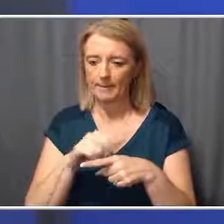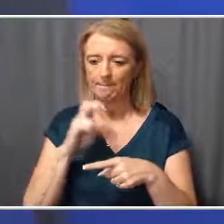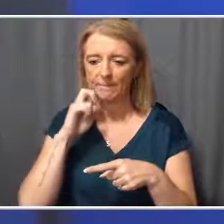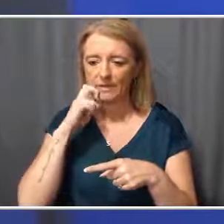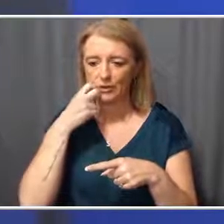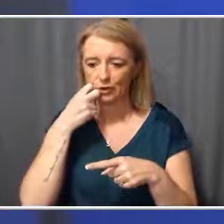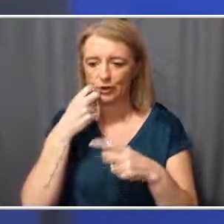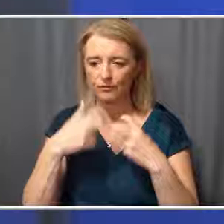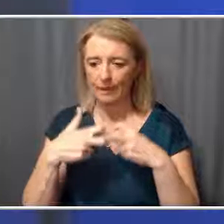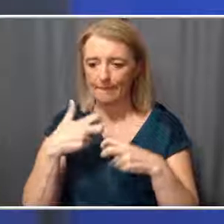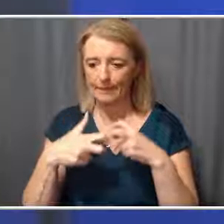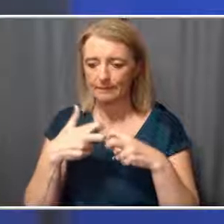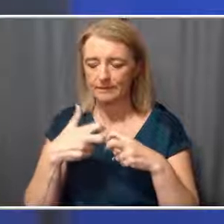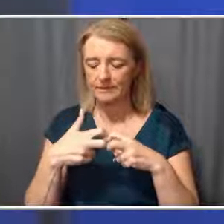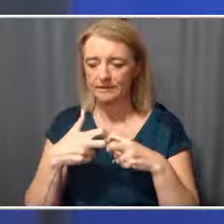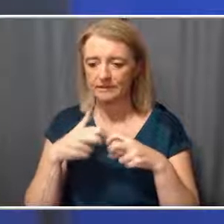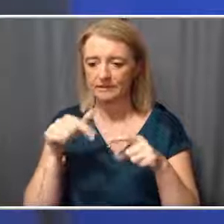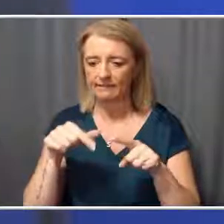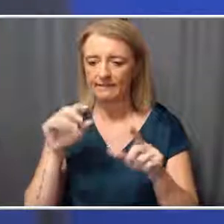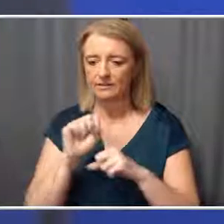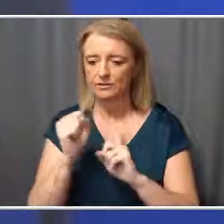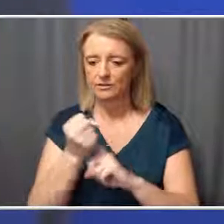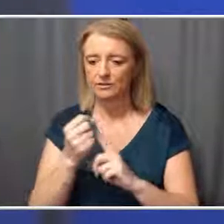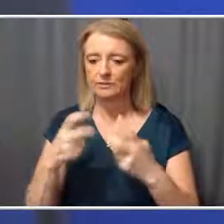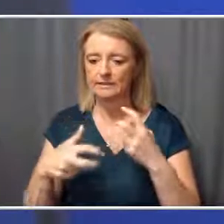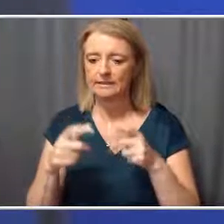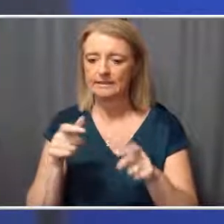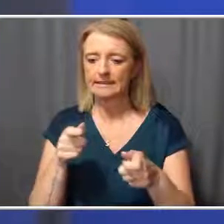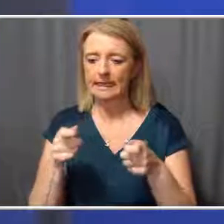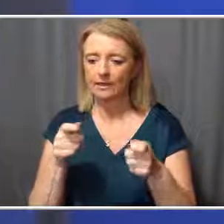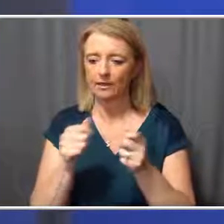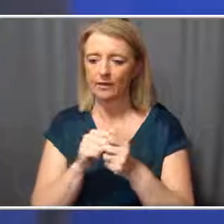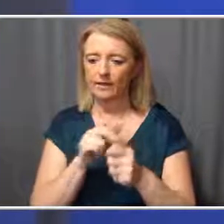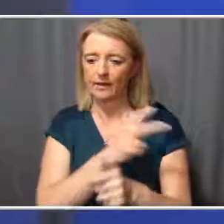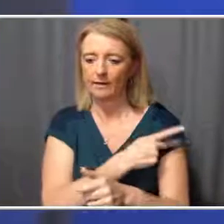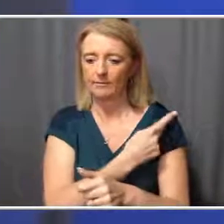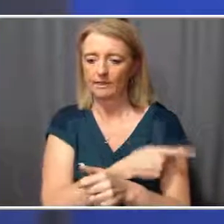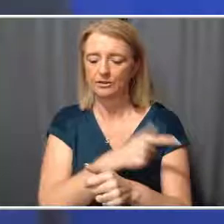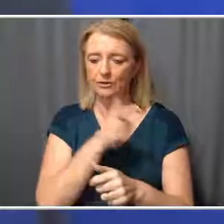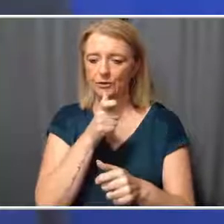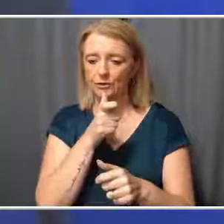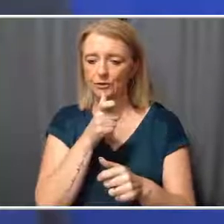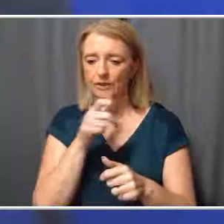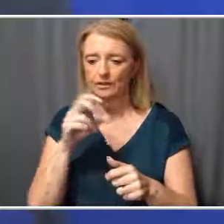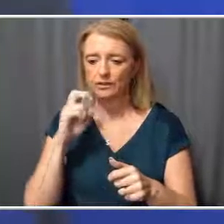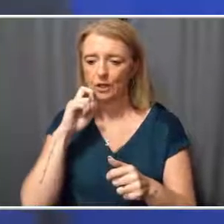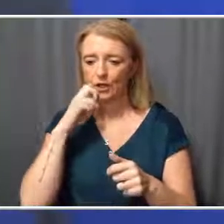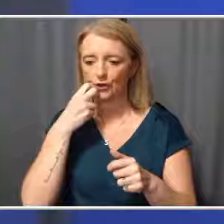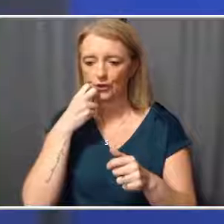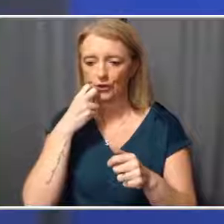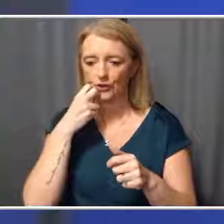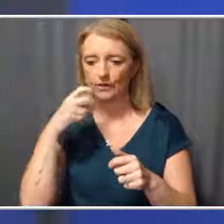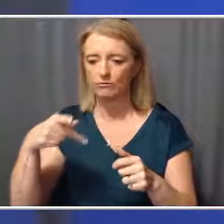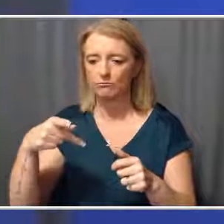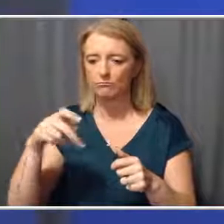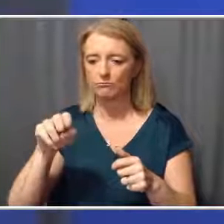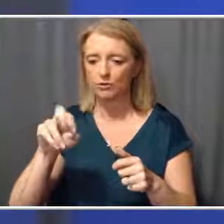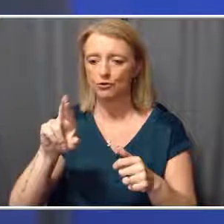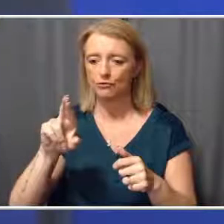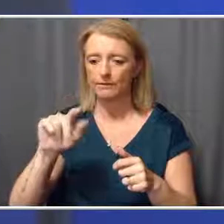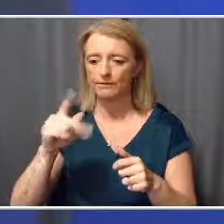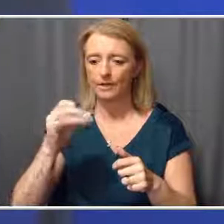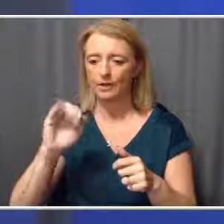For sure. So how new is this procedure, and how often do you perform this? So headache surgery like this has been around for